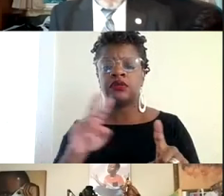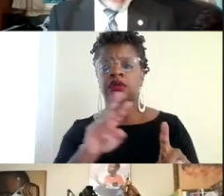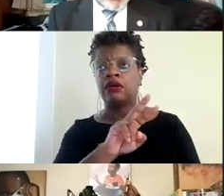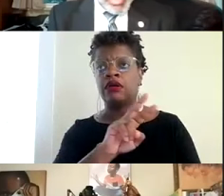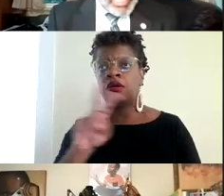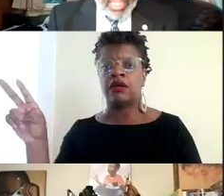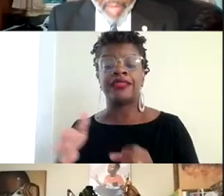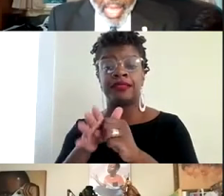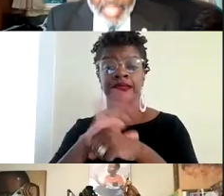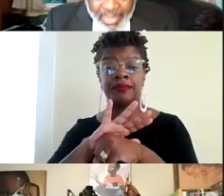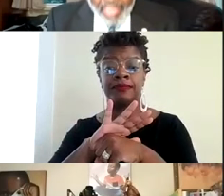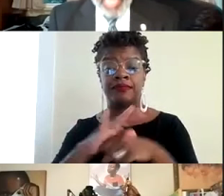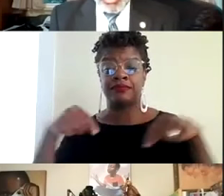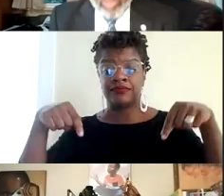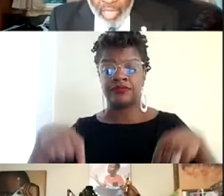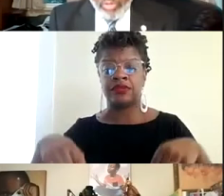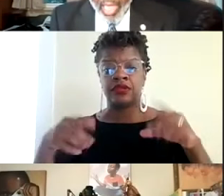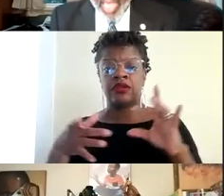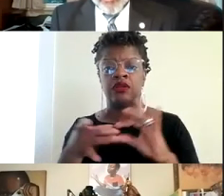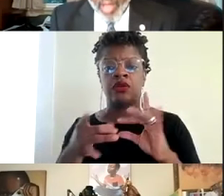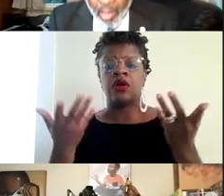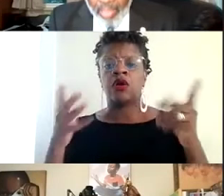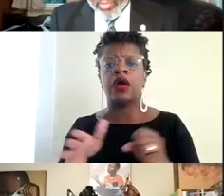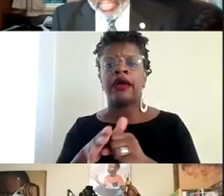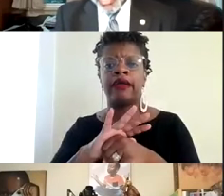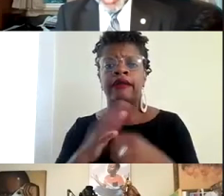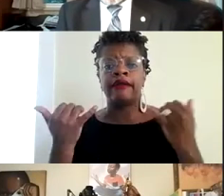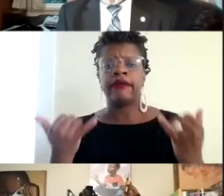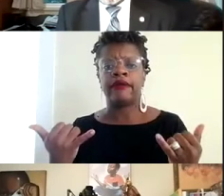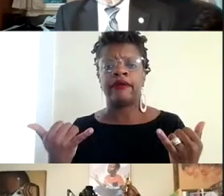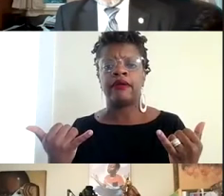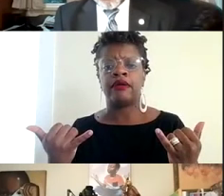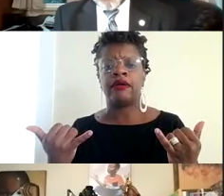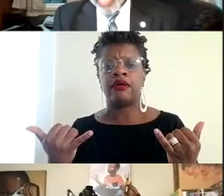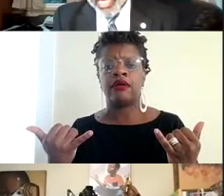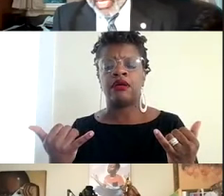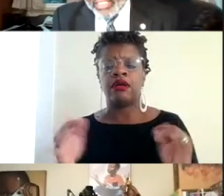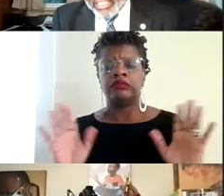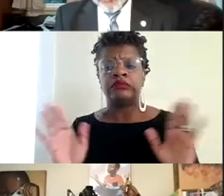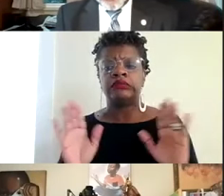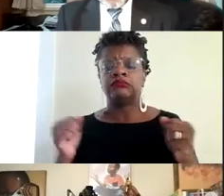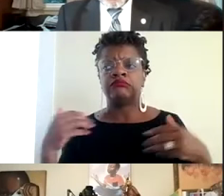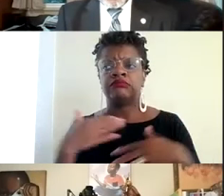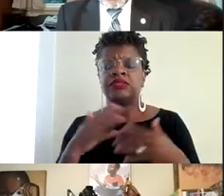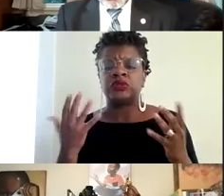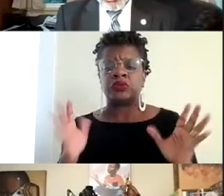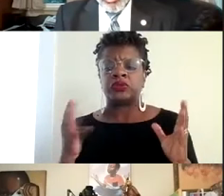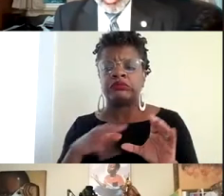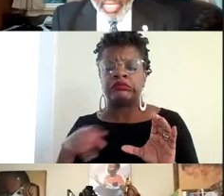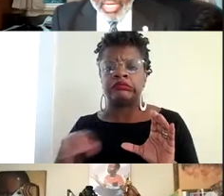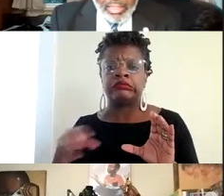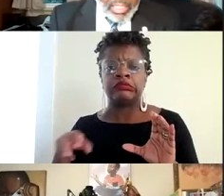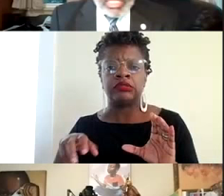to waste, and this pandemic is no time for hunkering down or for playing it safe